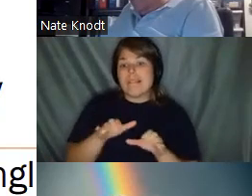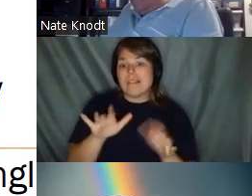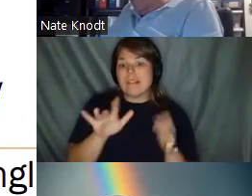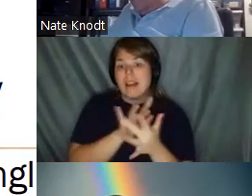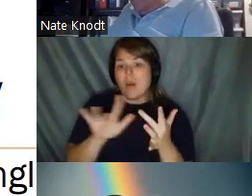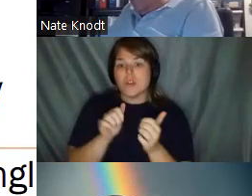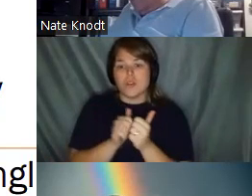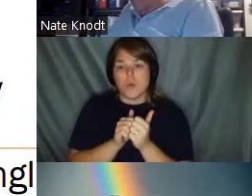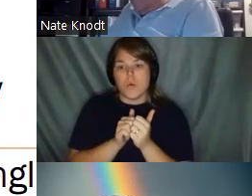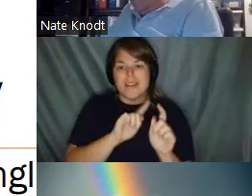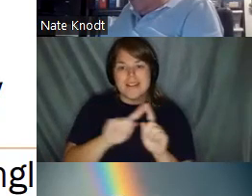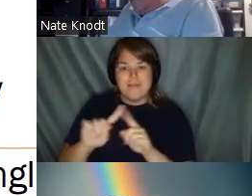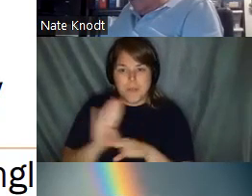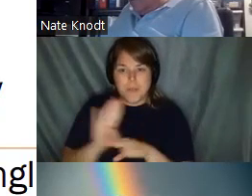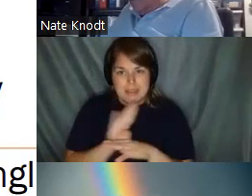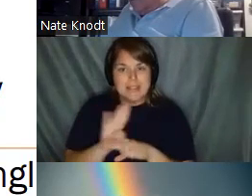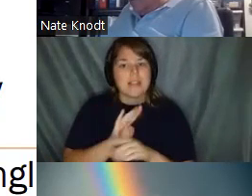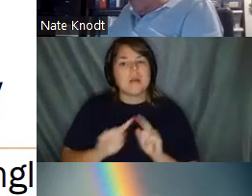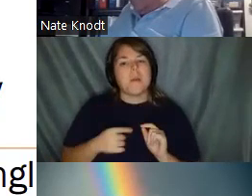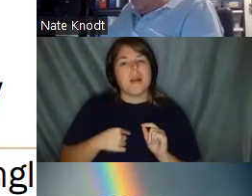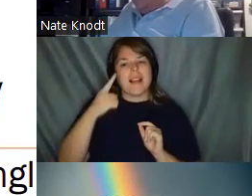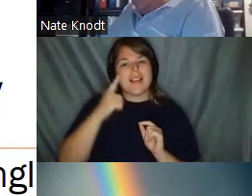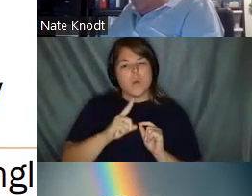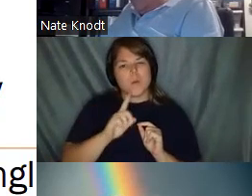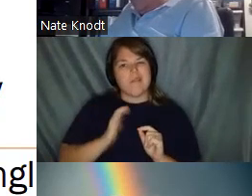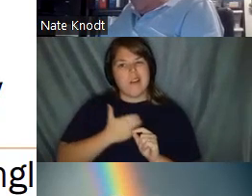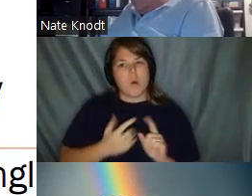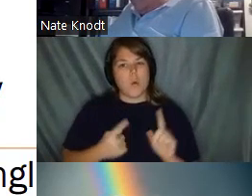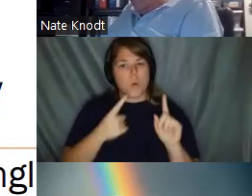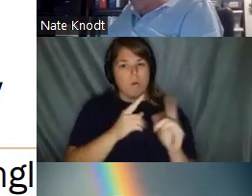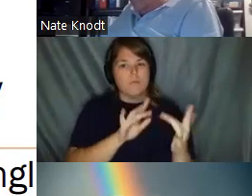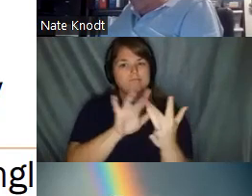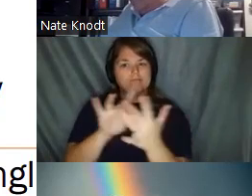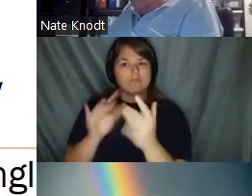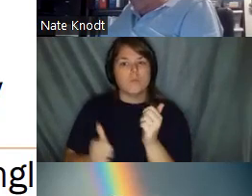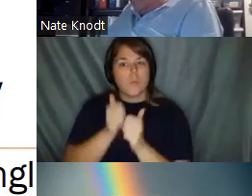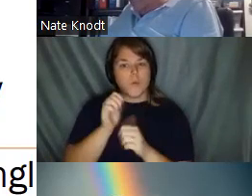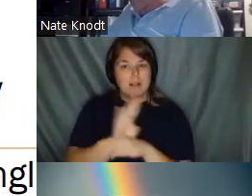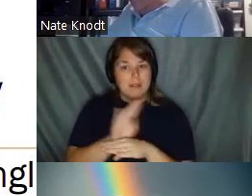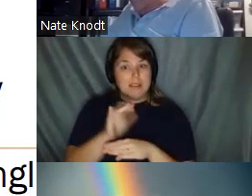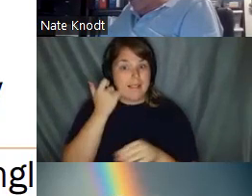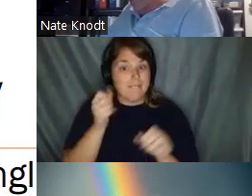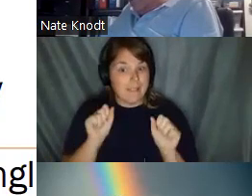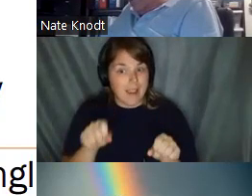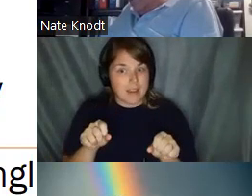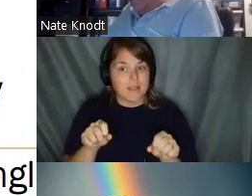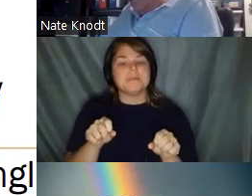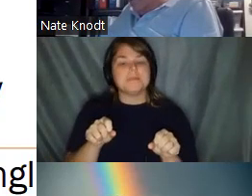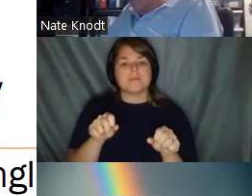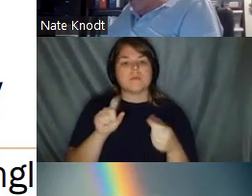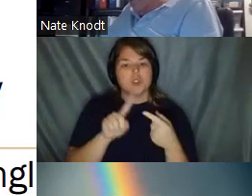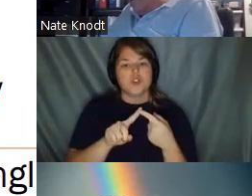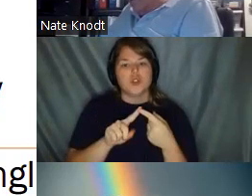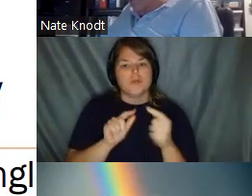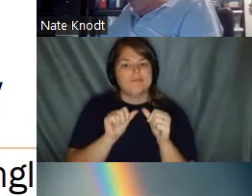of different businesses, but I think really our goal is to reach out to most of the businesses if we can, to be able to